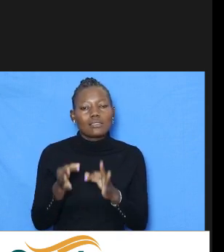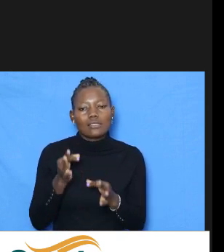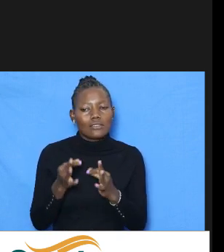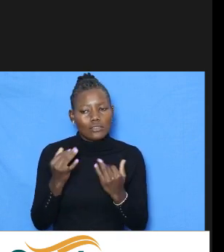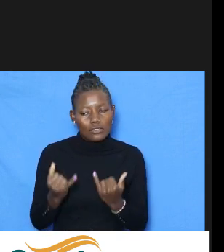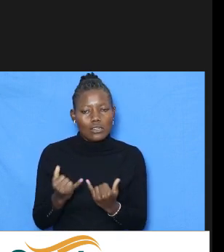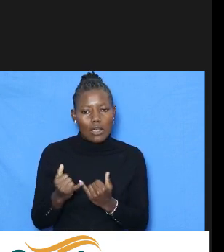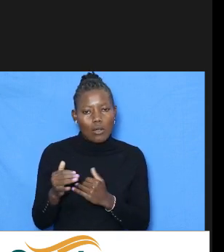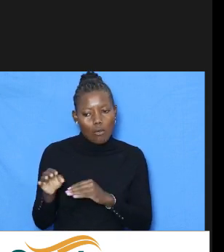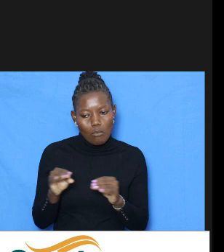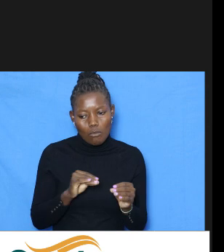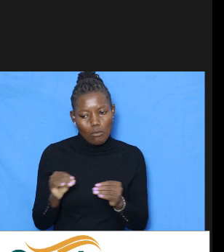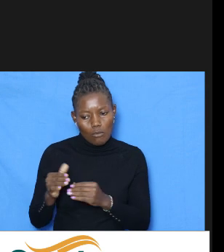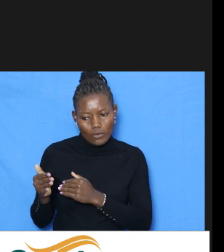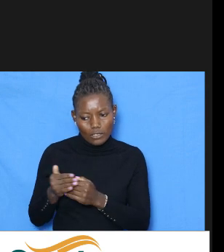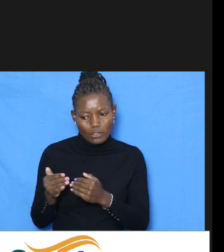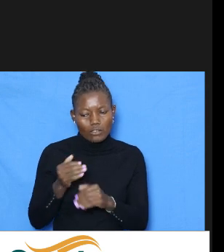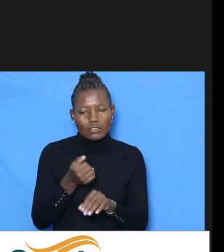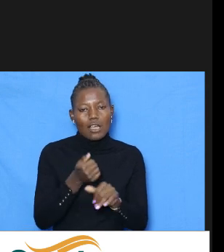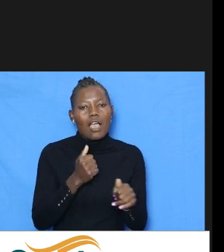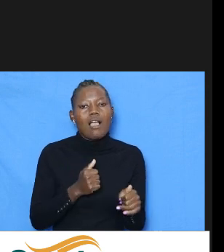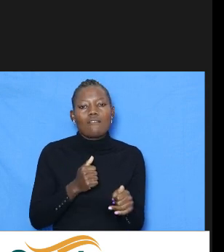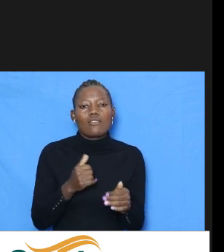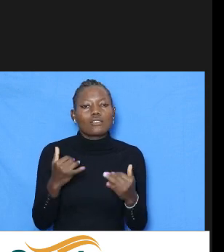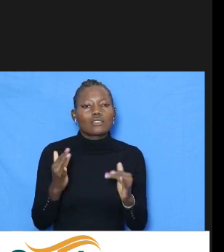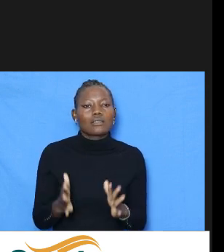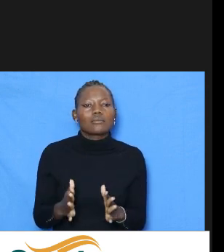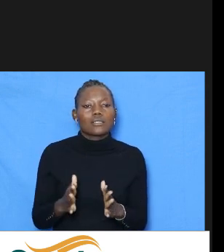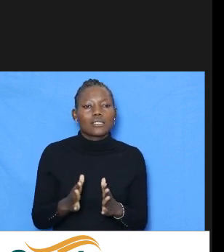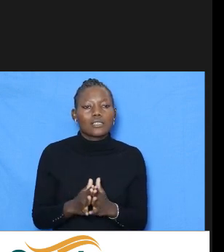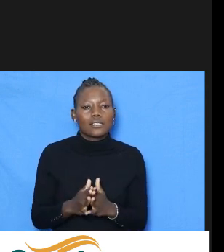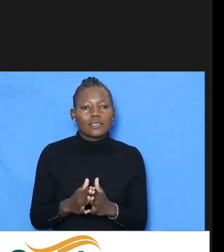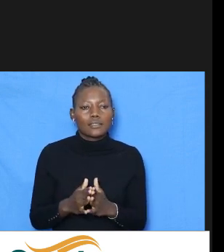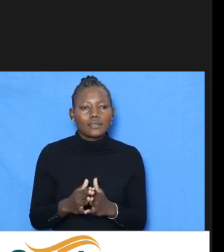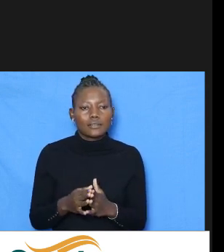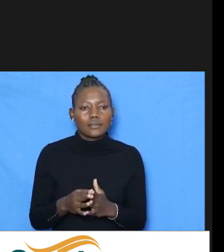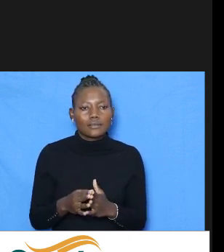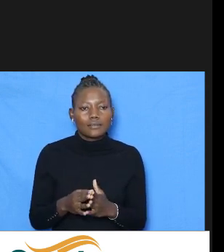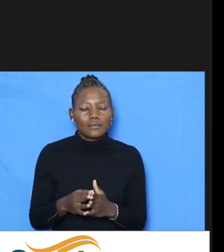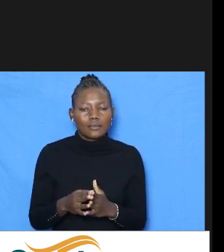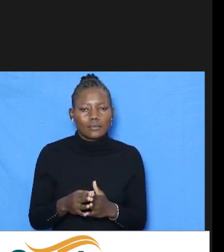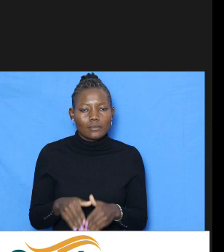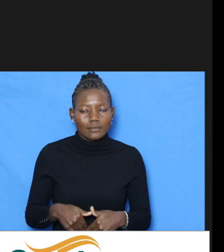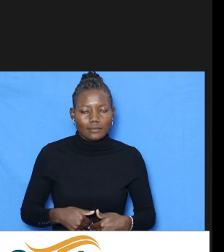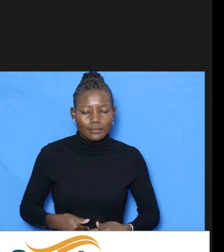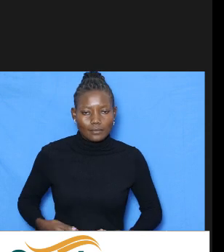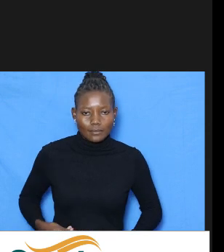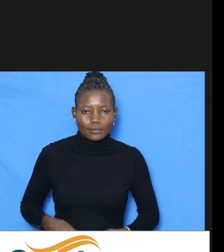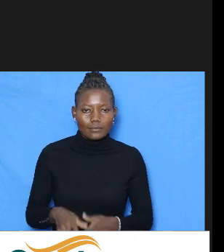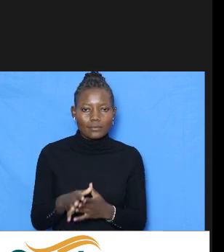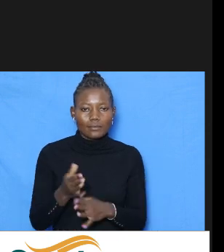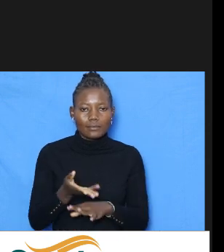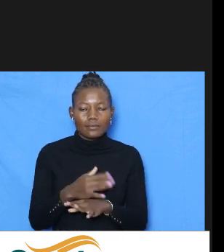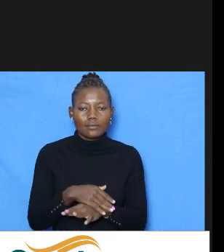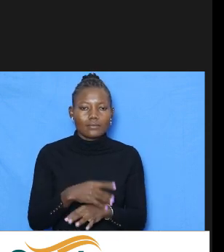now coming closer, avoid now the athlete being in quote unquote like a hunger state before the competition. So like